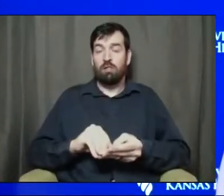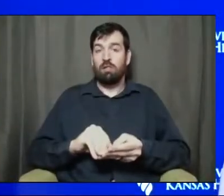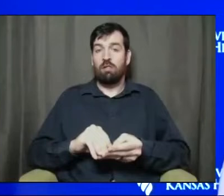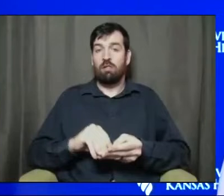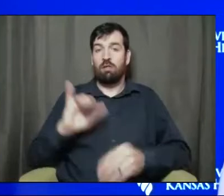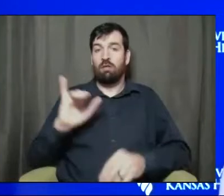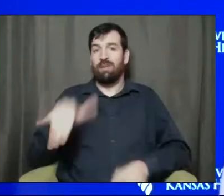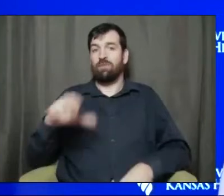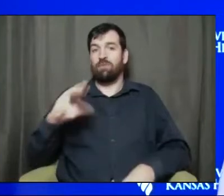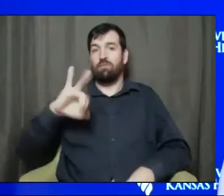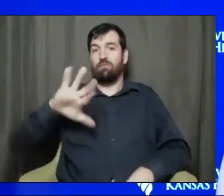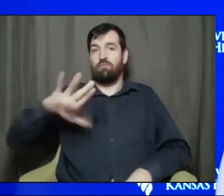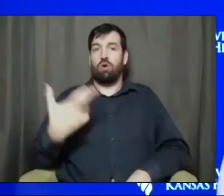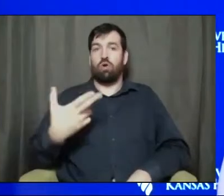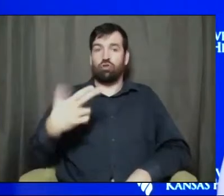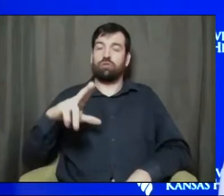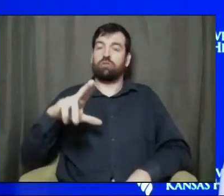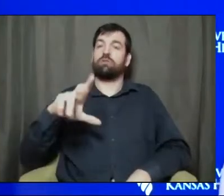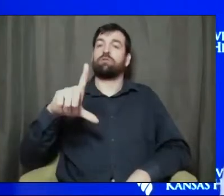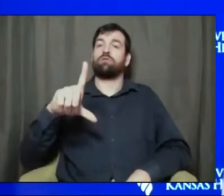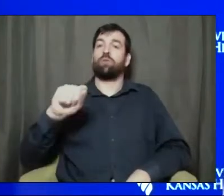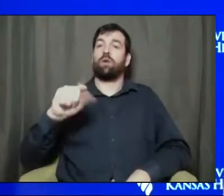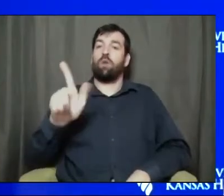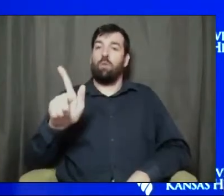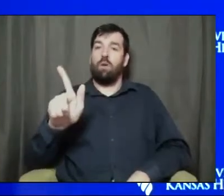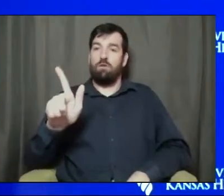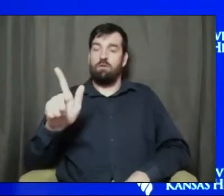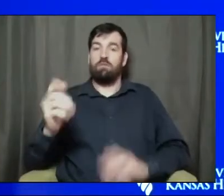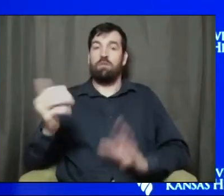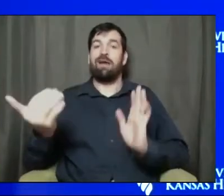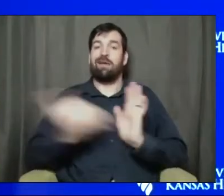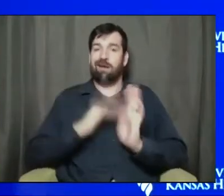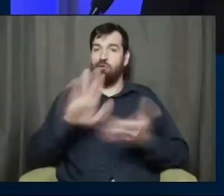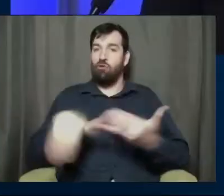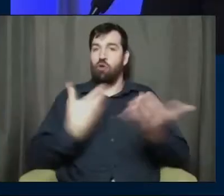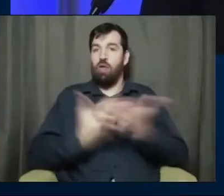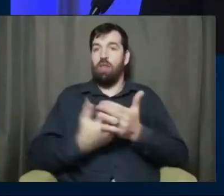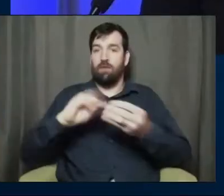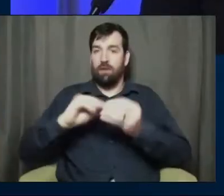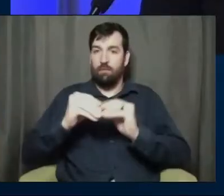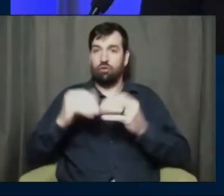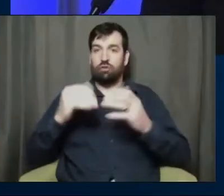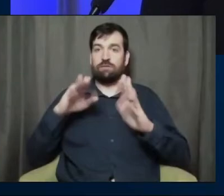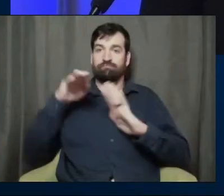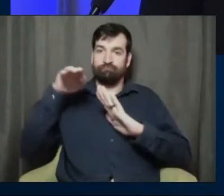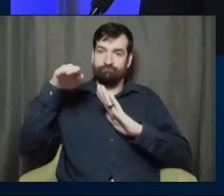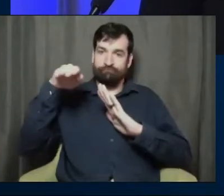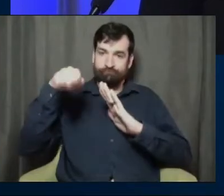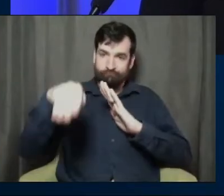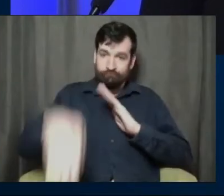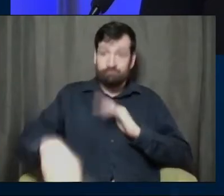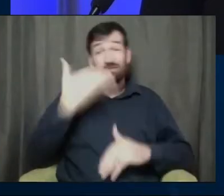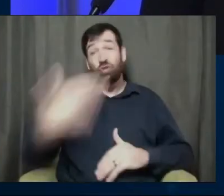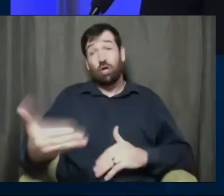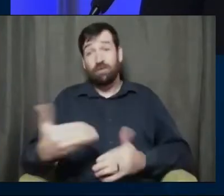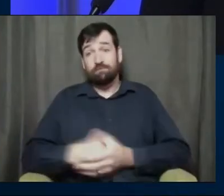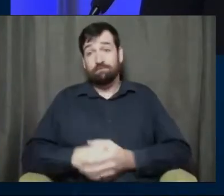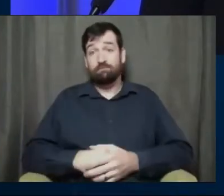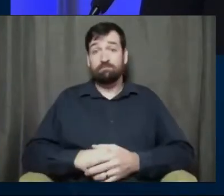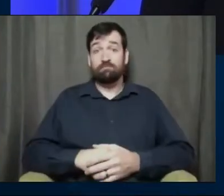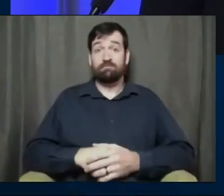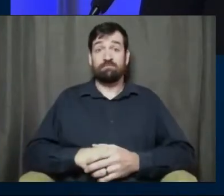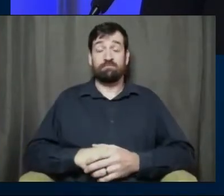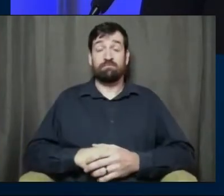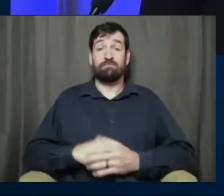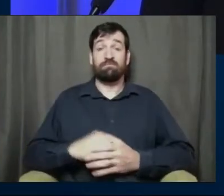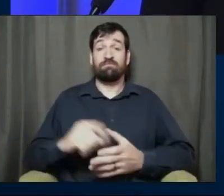of 2021. So again, all of our numbers are continuing to decrease. That's a good thing. And I think I'll be remiss if